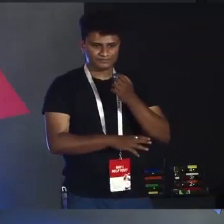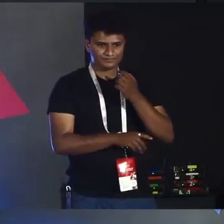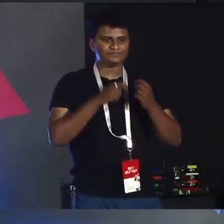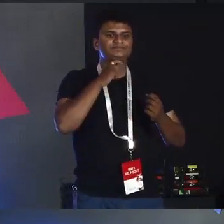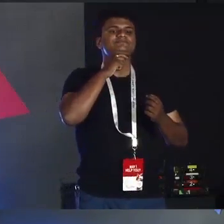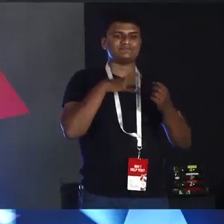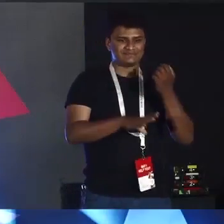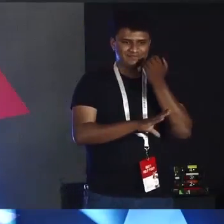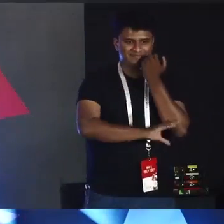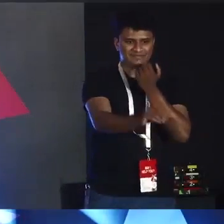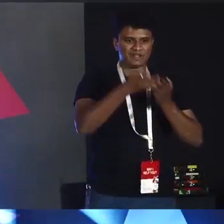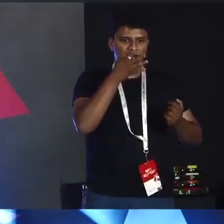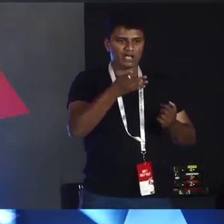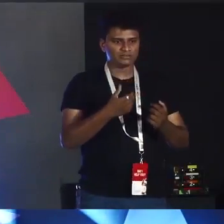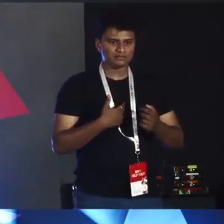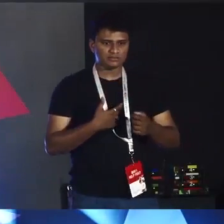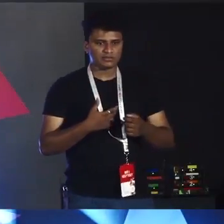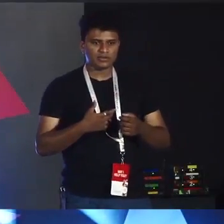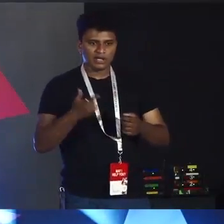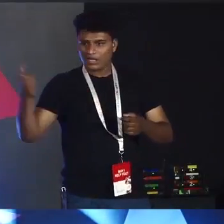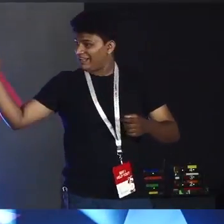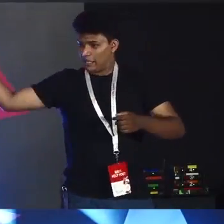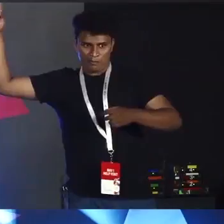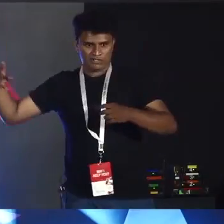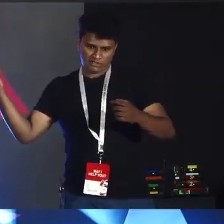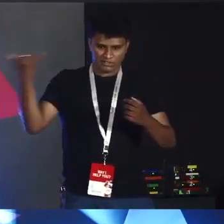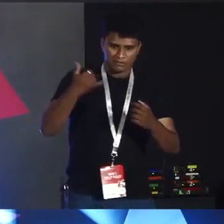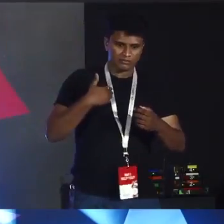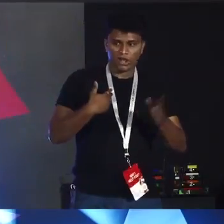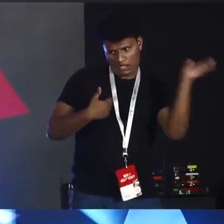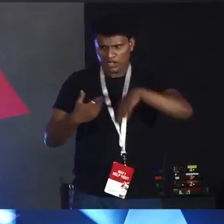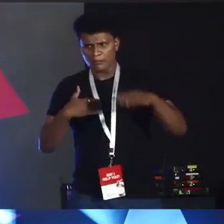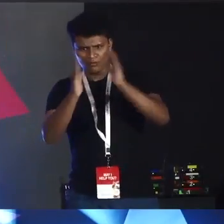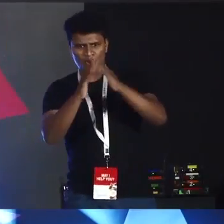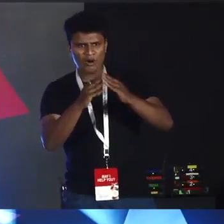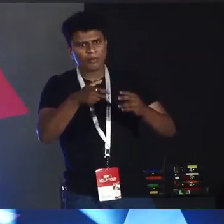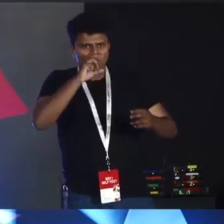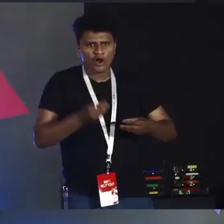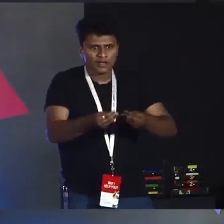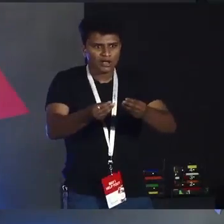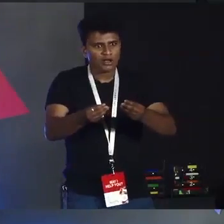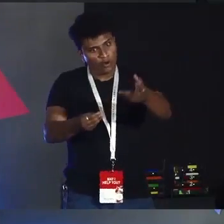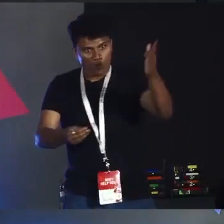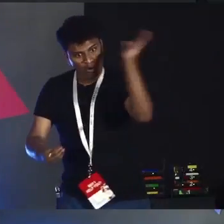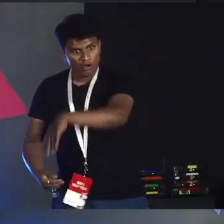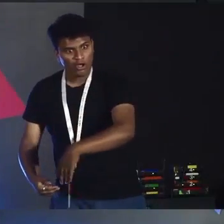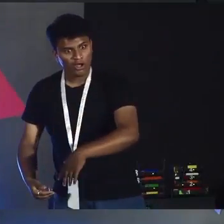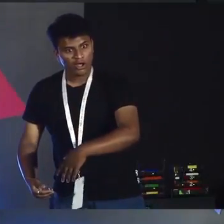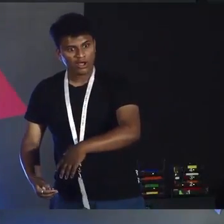person, have a cup of tea, have food, how many of us honestly will actually do that? And suddenly you call him